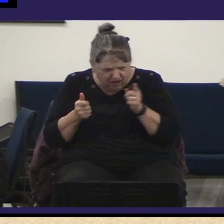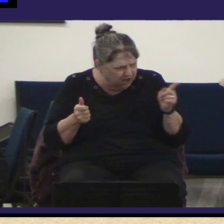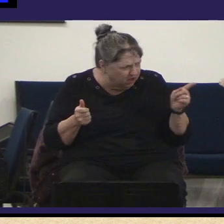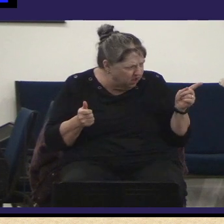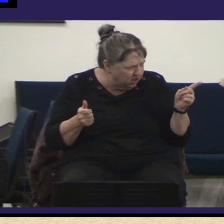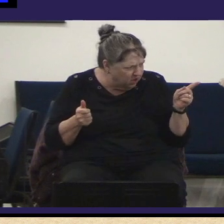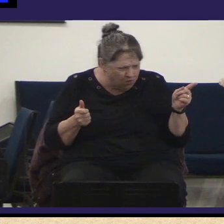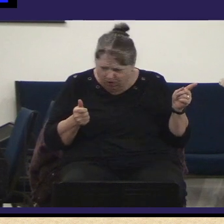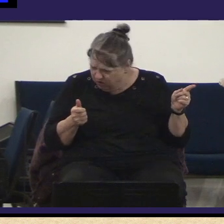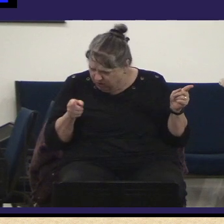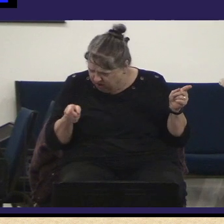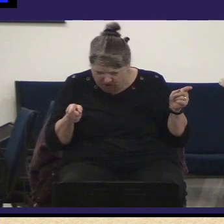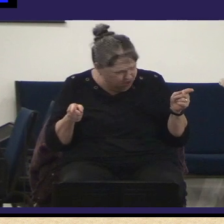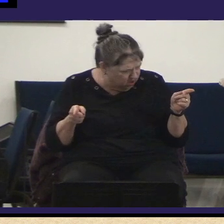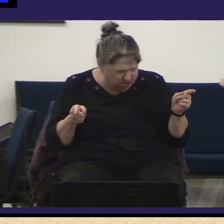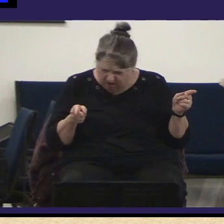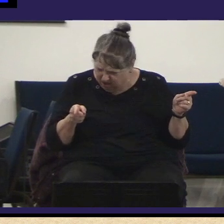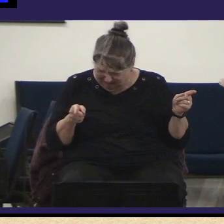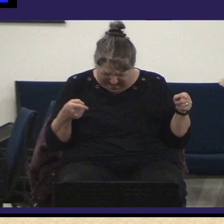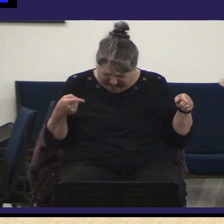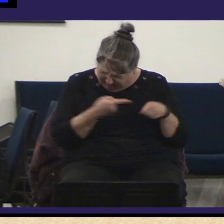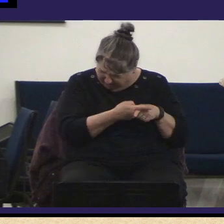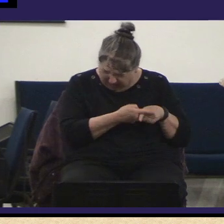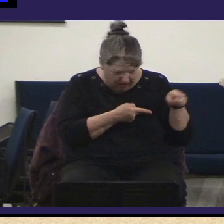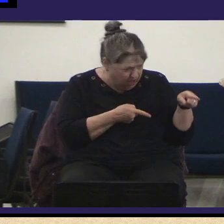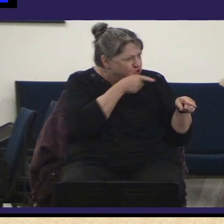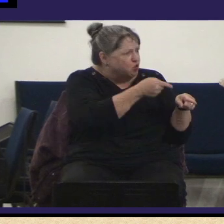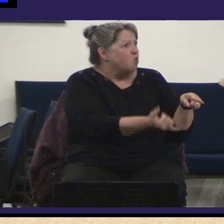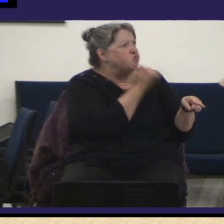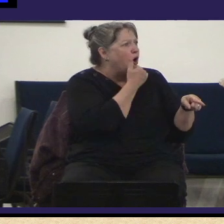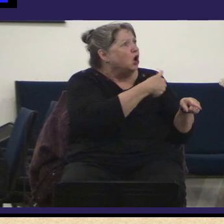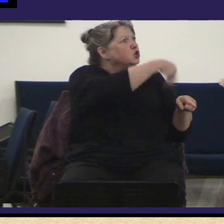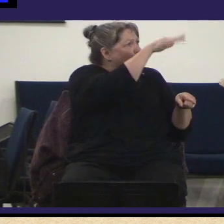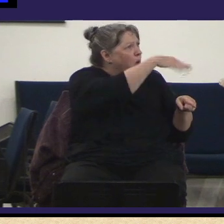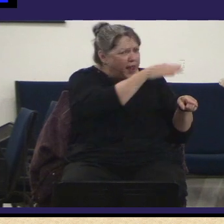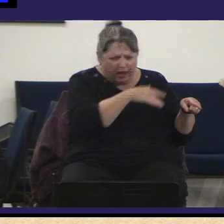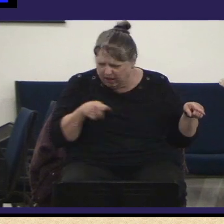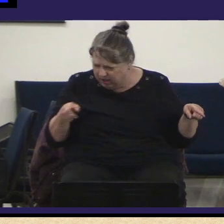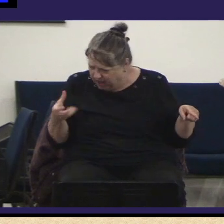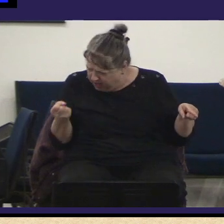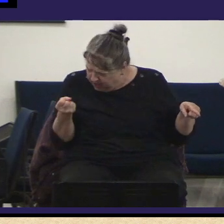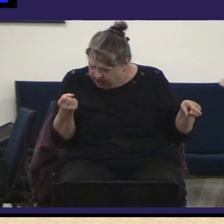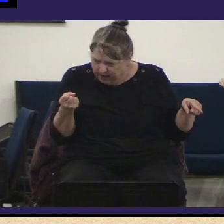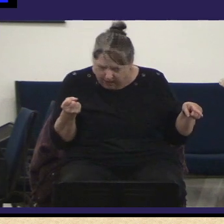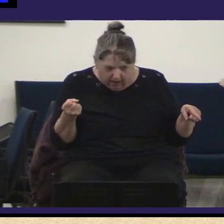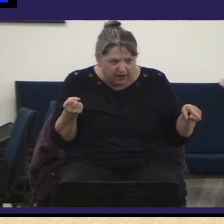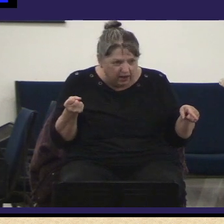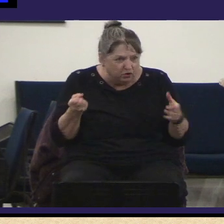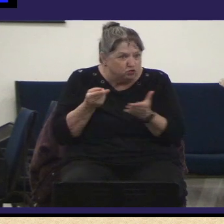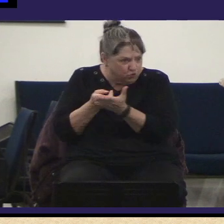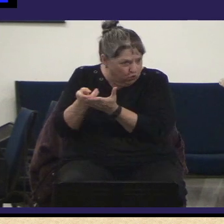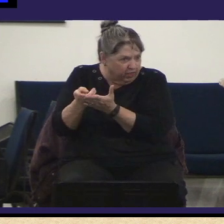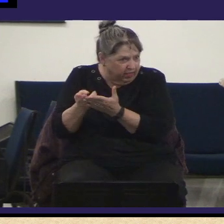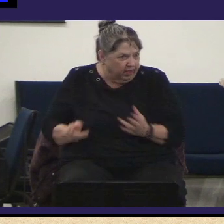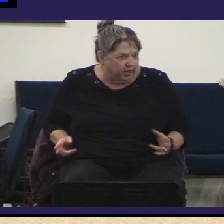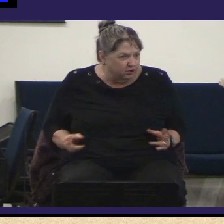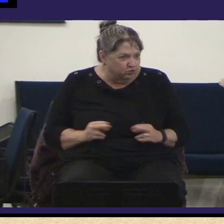behind me, Satan, because it's a lie of the devil. He's the liar and the father of lies.